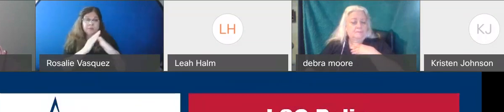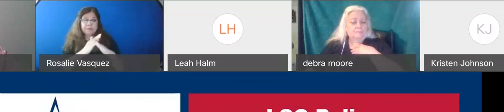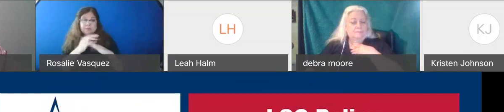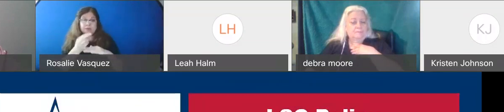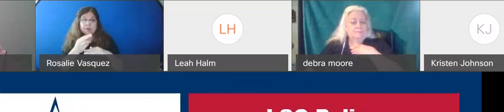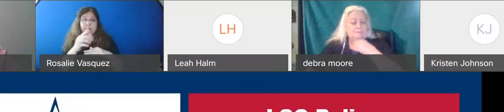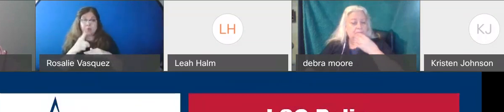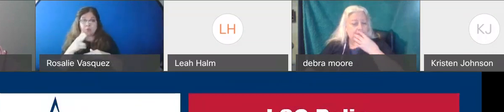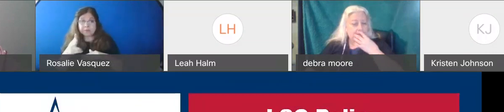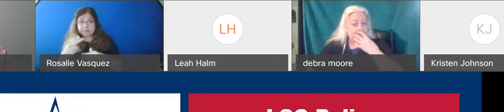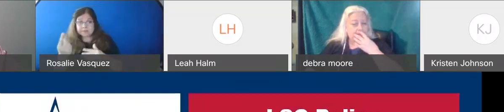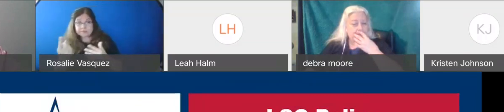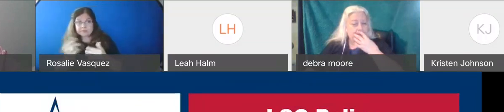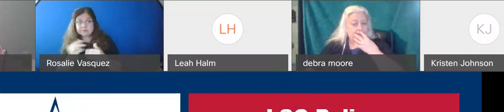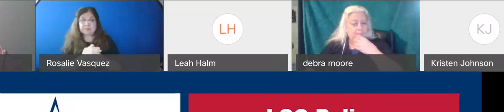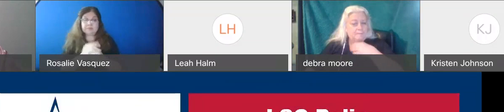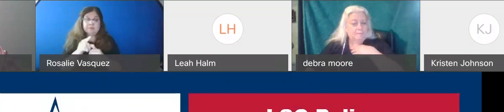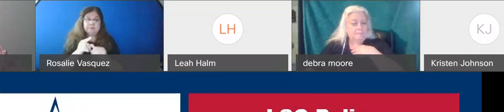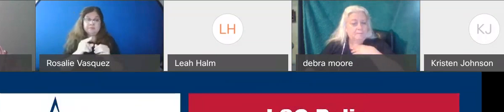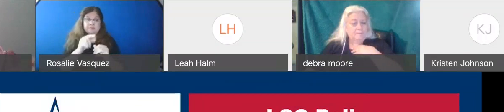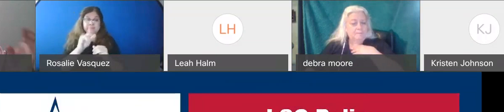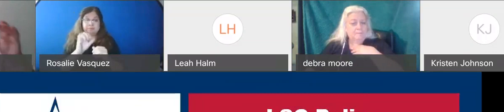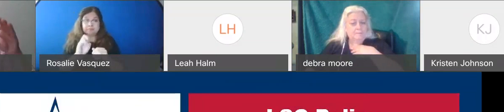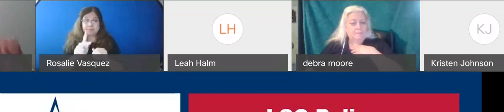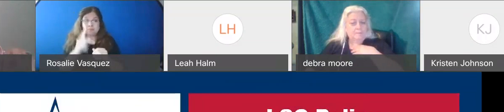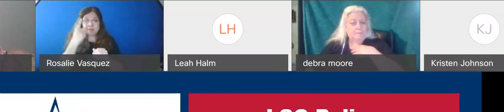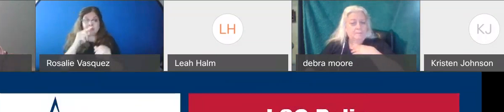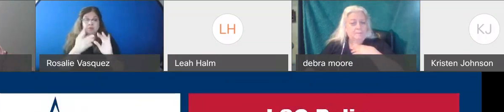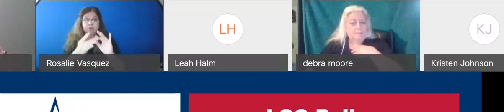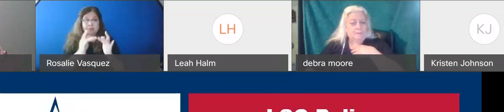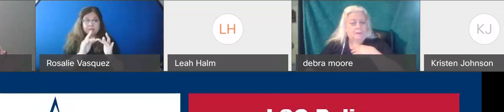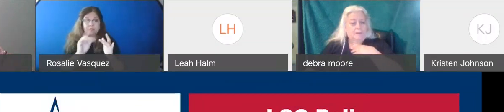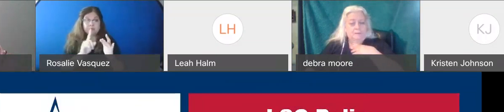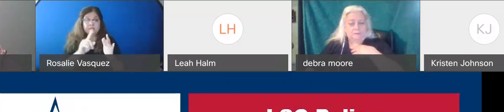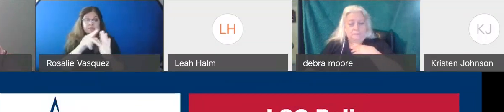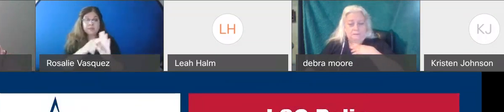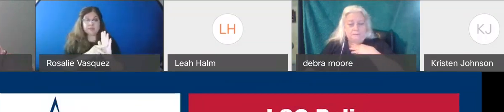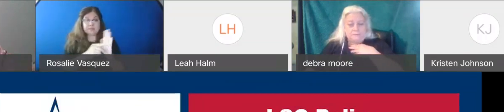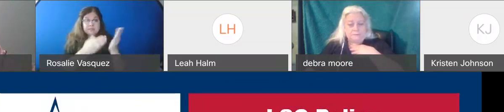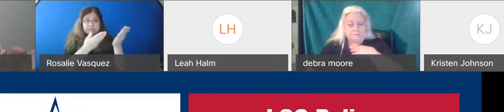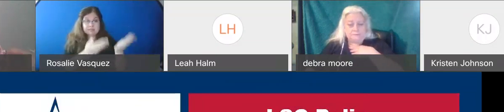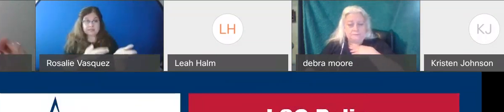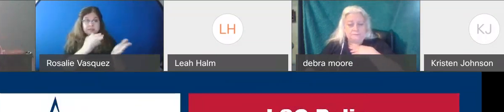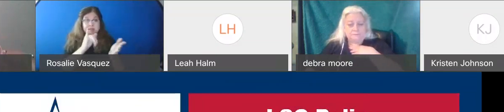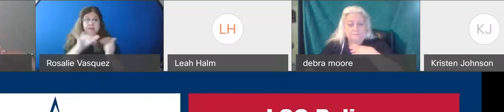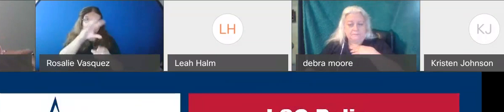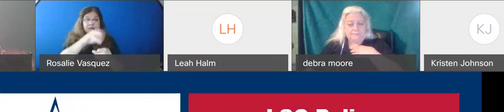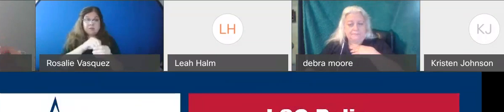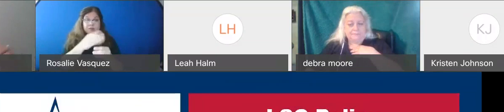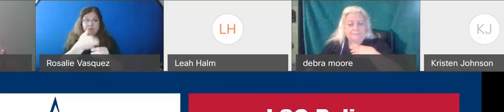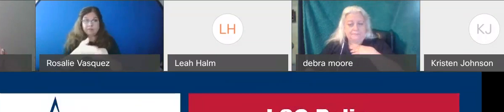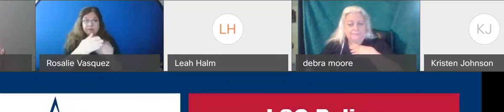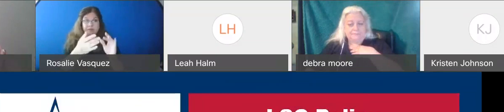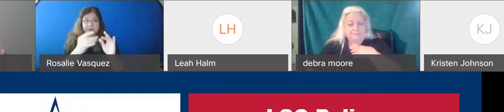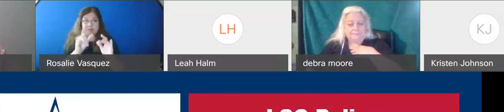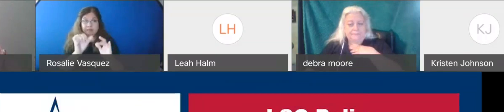full definitions, please see the link that takes you to the website where the policy is, and that's included on that link where it